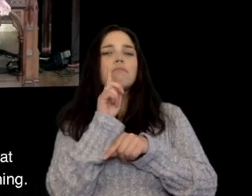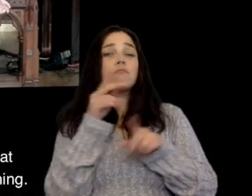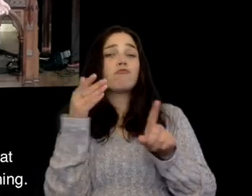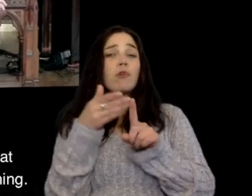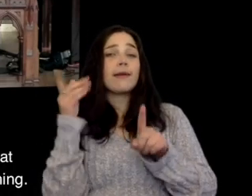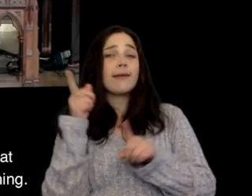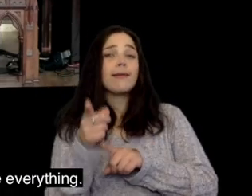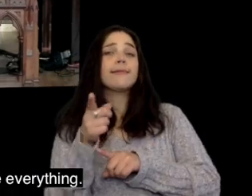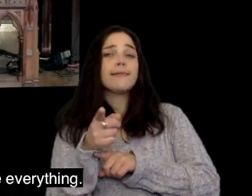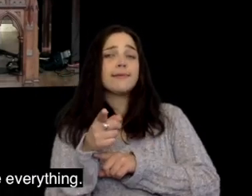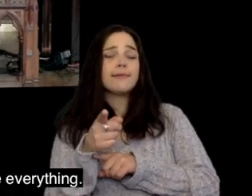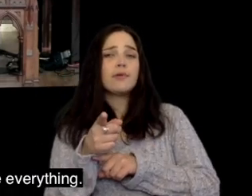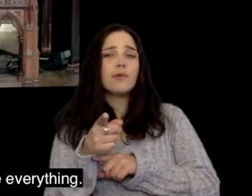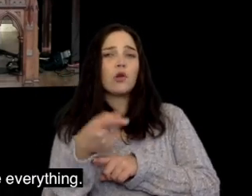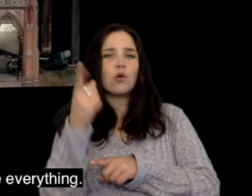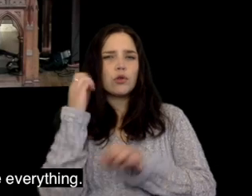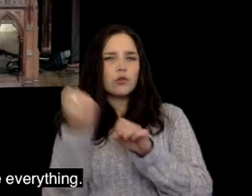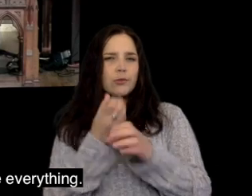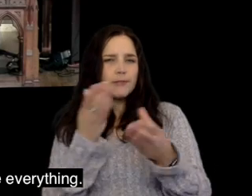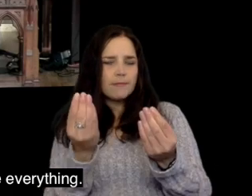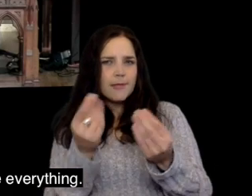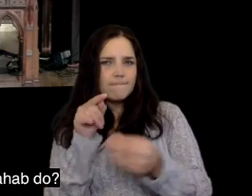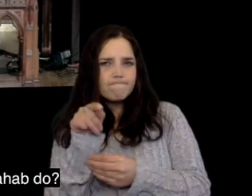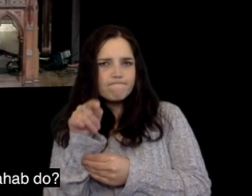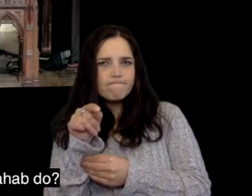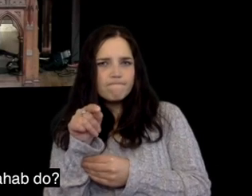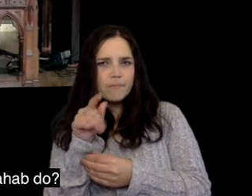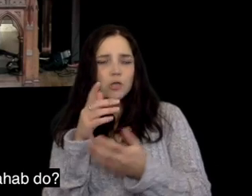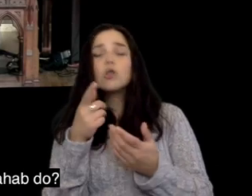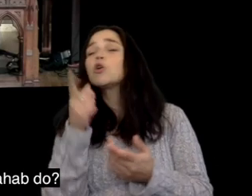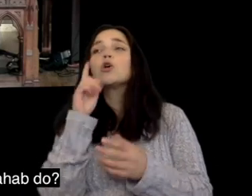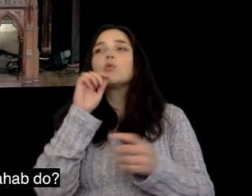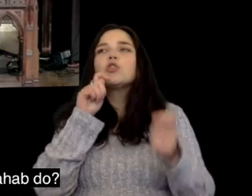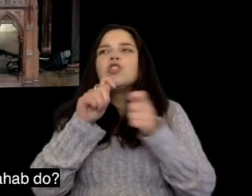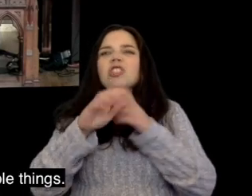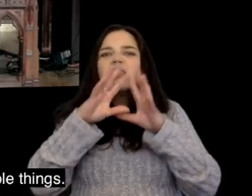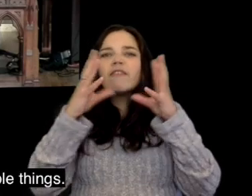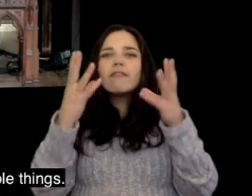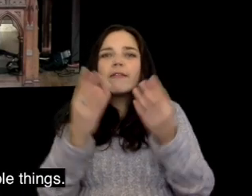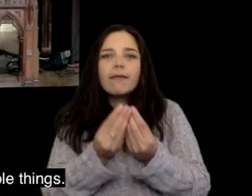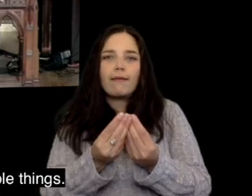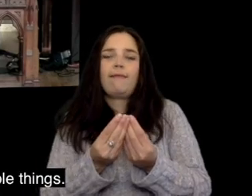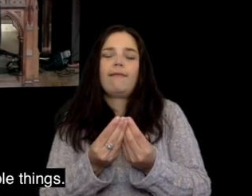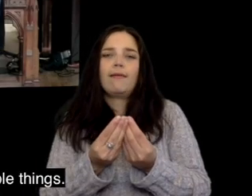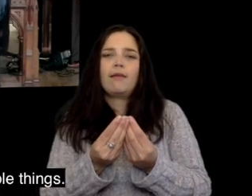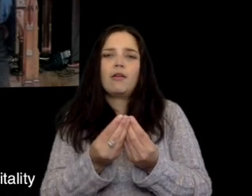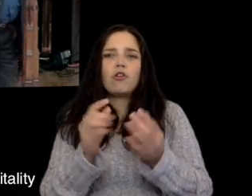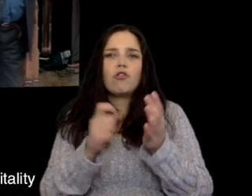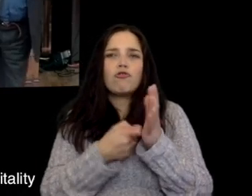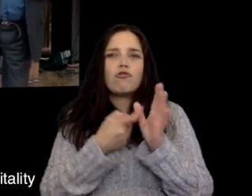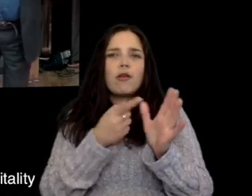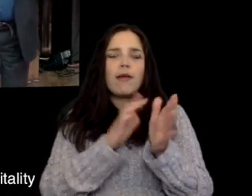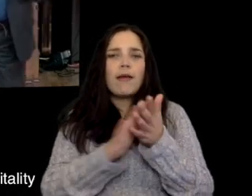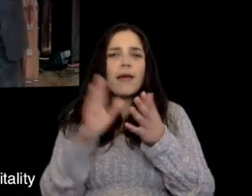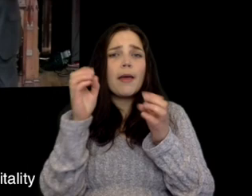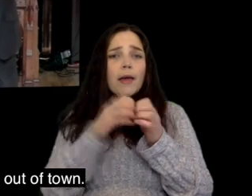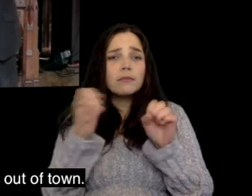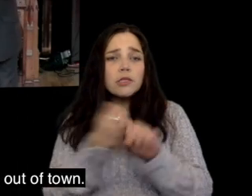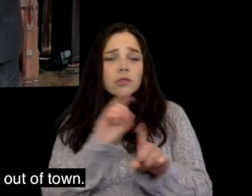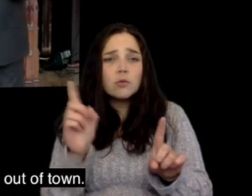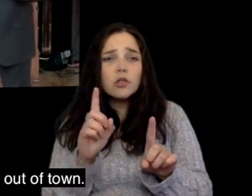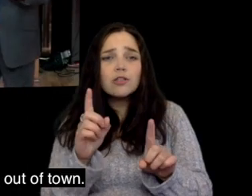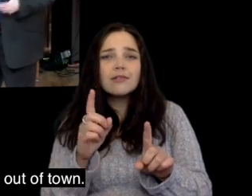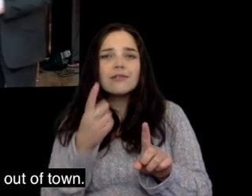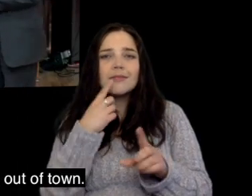doesn't recognize. She recognizes that God is doing something, that God is about to change everything. And again, what does Rahab do? She does some